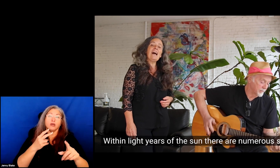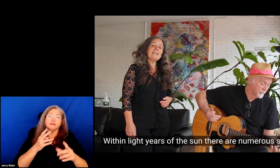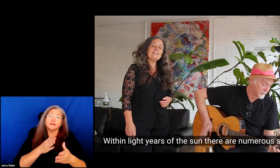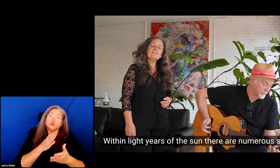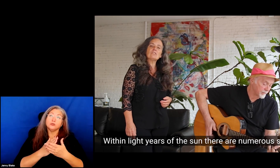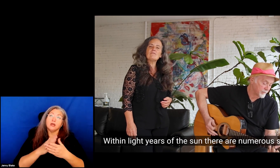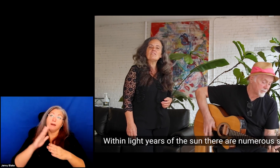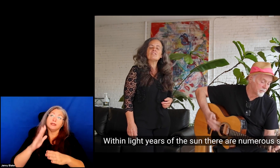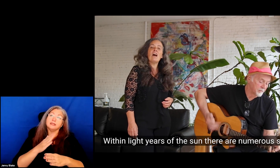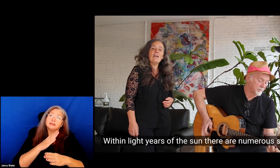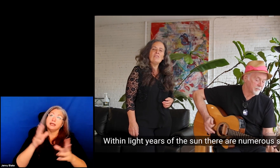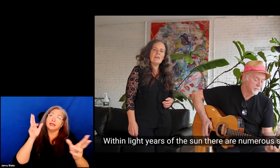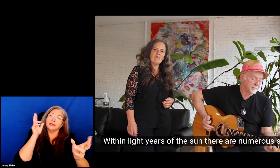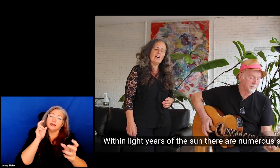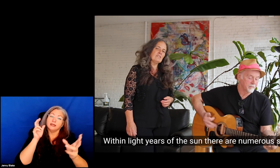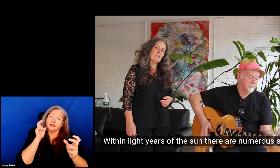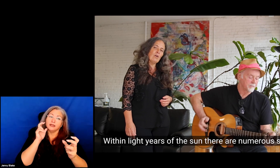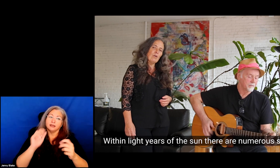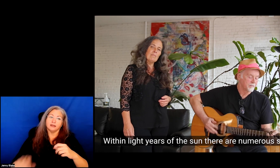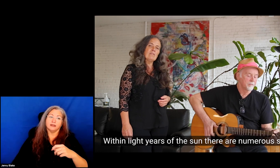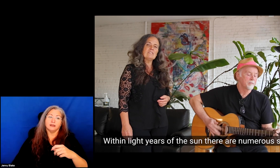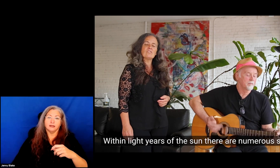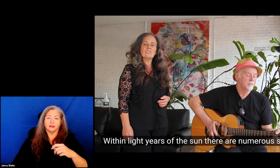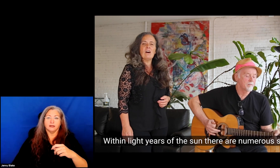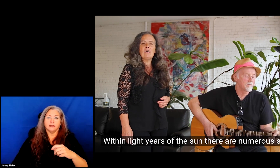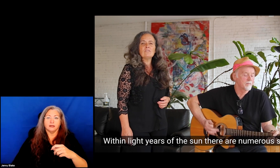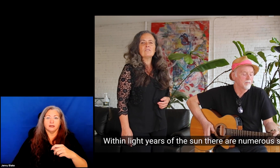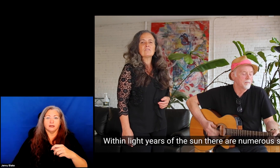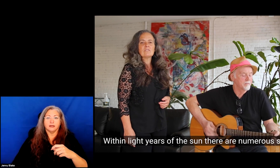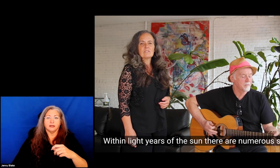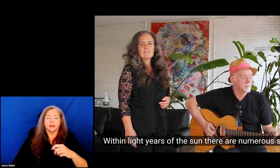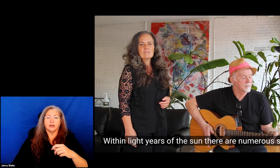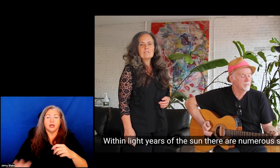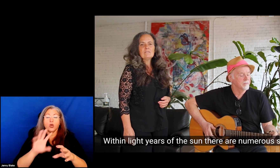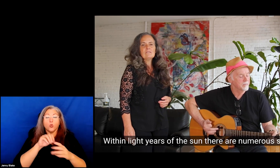Within my ears of the sun, there are numerous stars